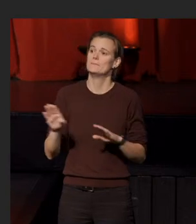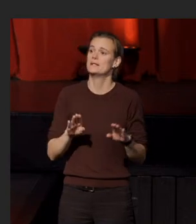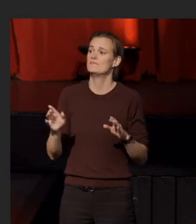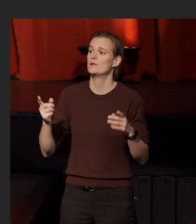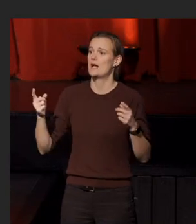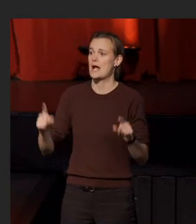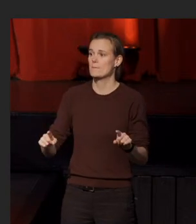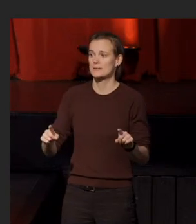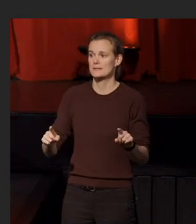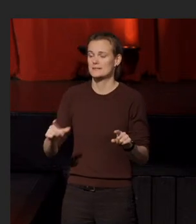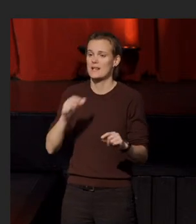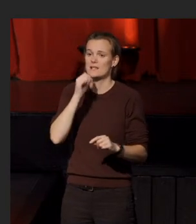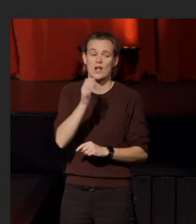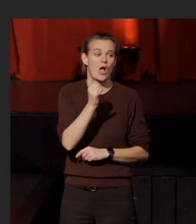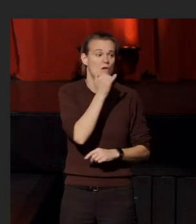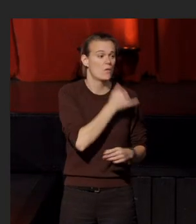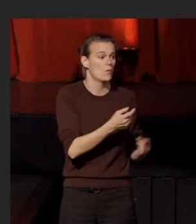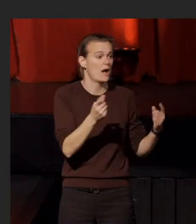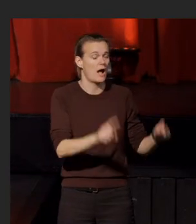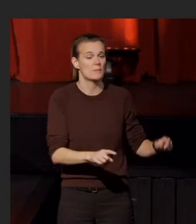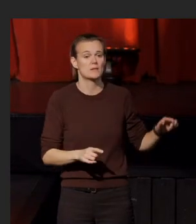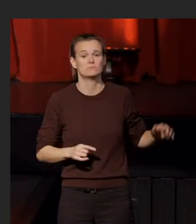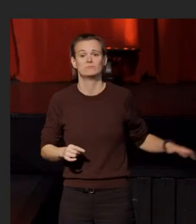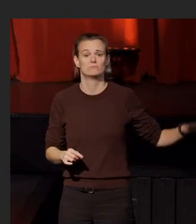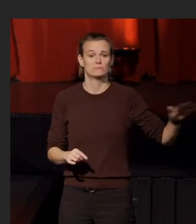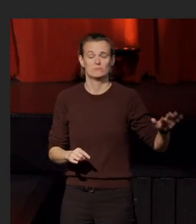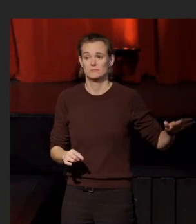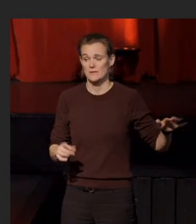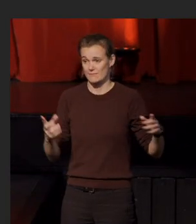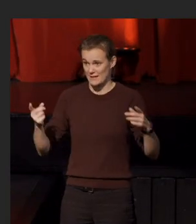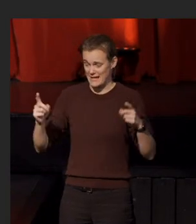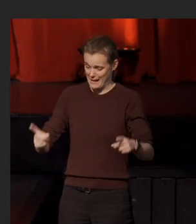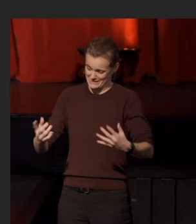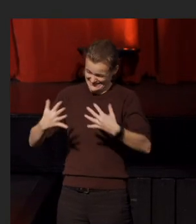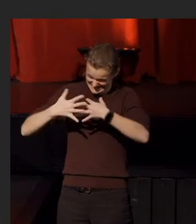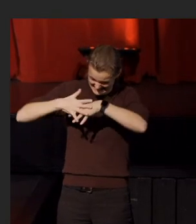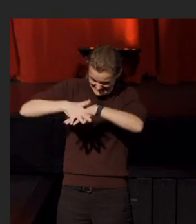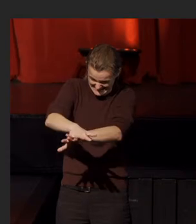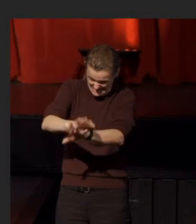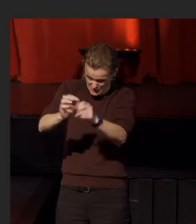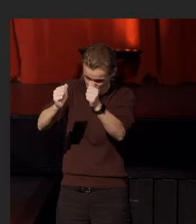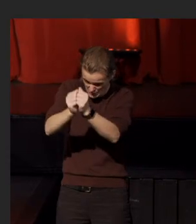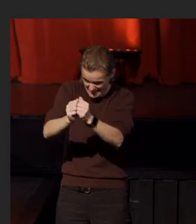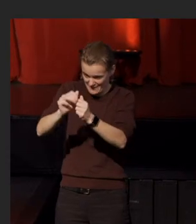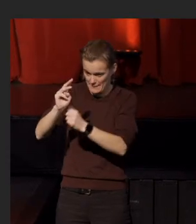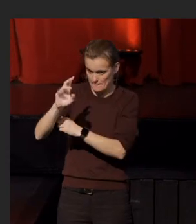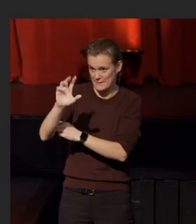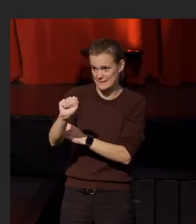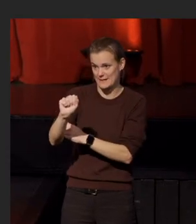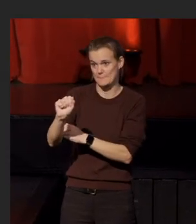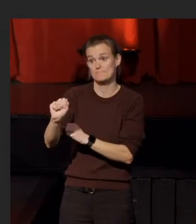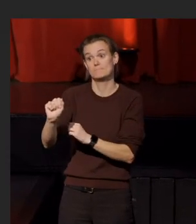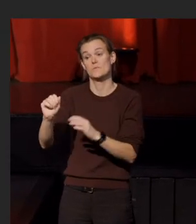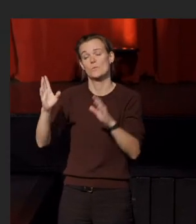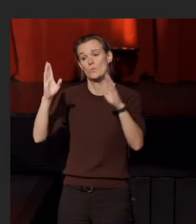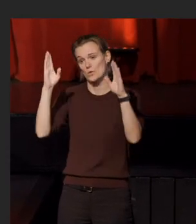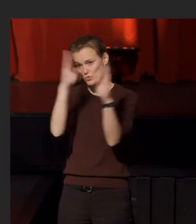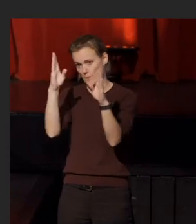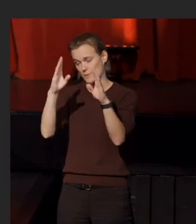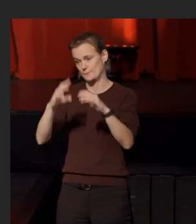byproduct of the communications environment that we're living in, then we are in deep trouble. Thank